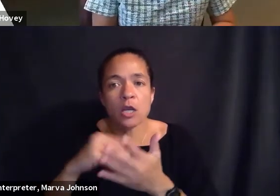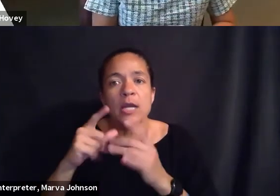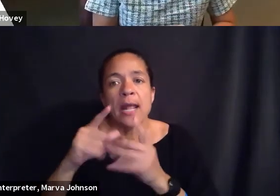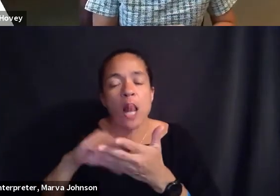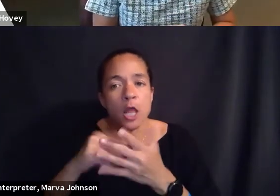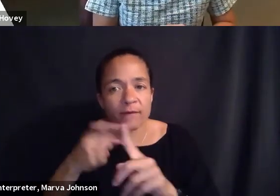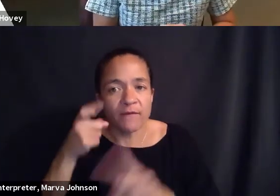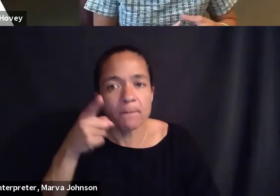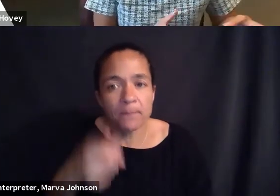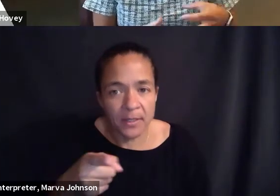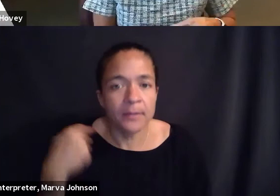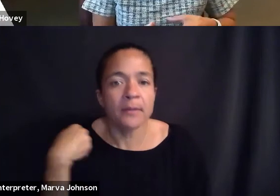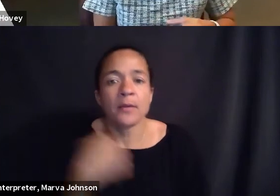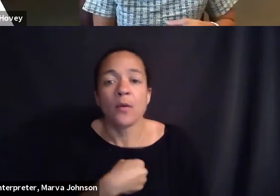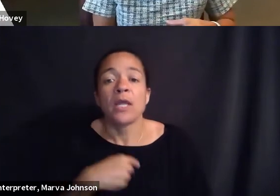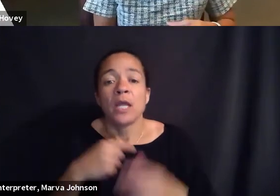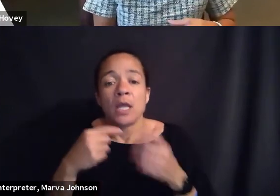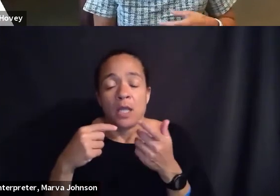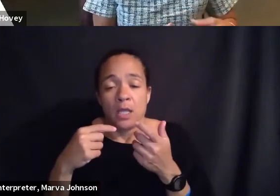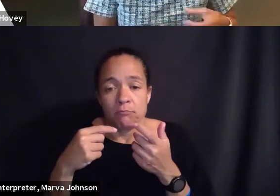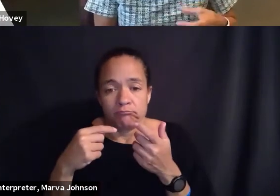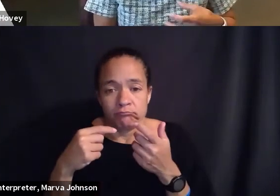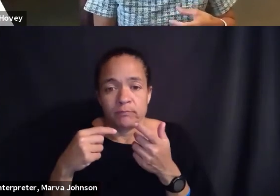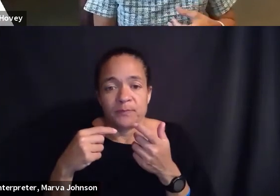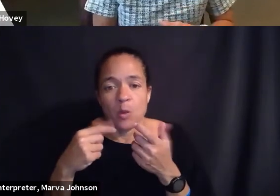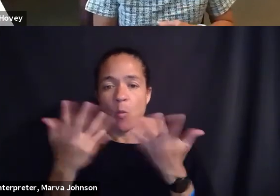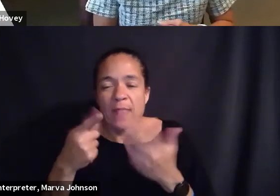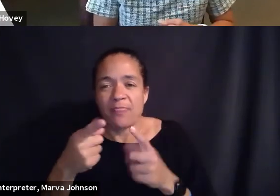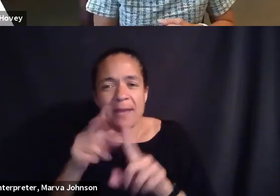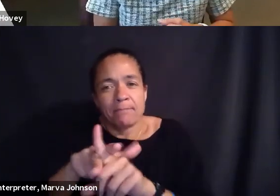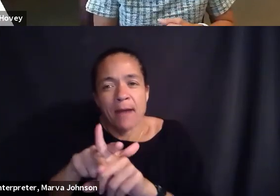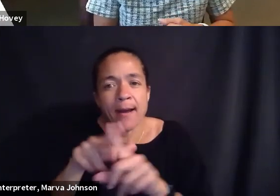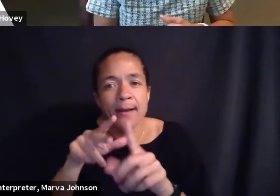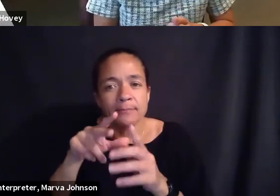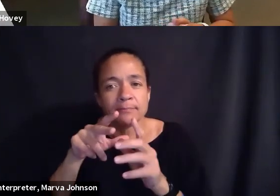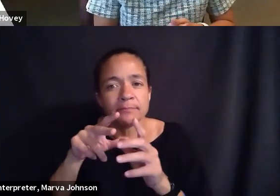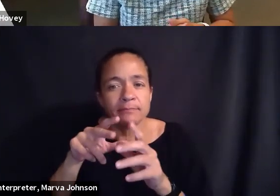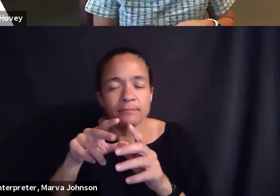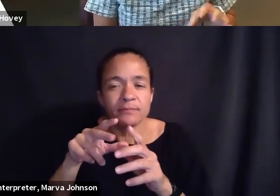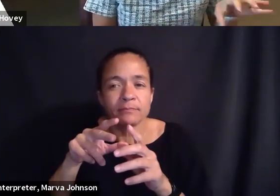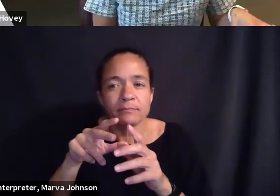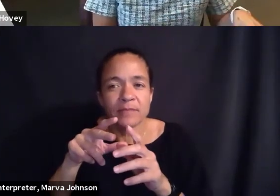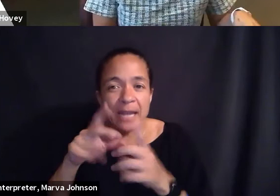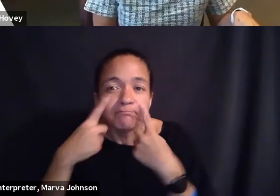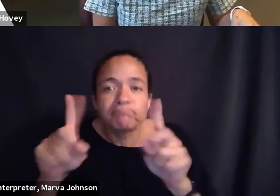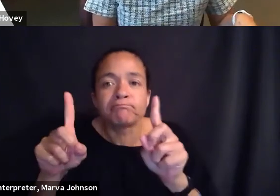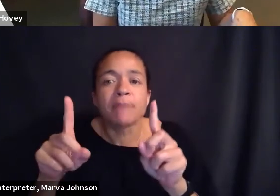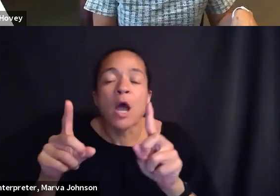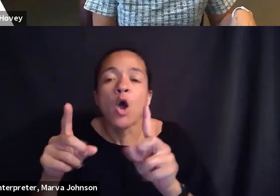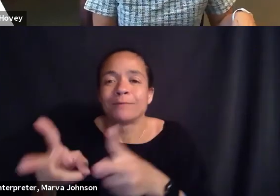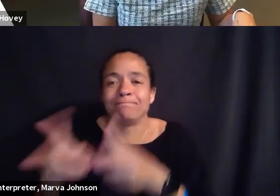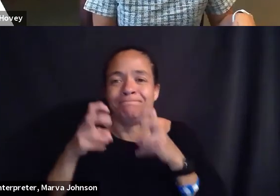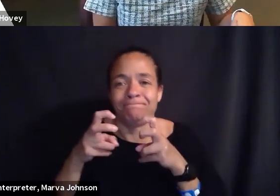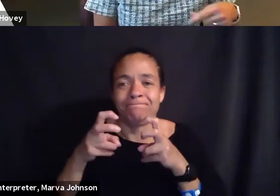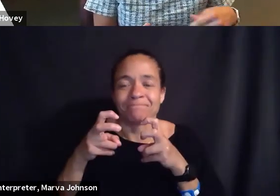of take what the best practices were, learned from that group. That was super helpful to us, and as well as our own